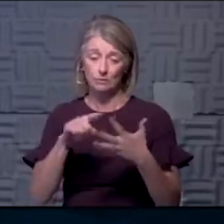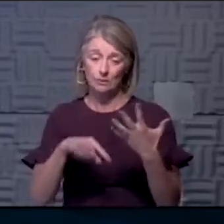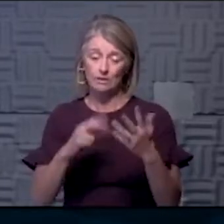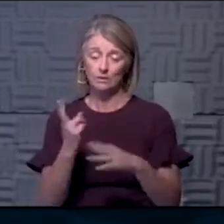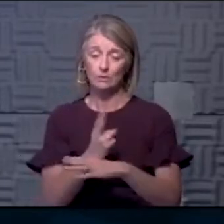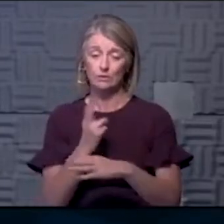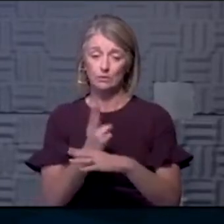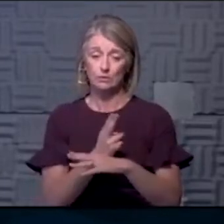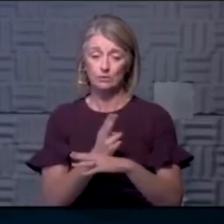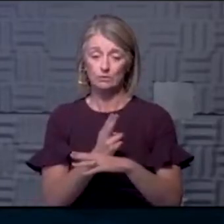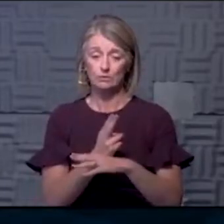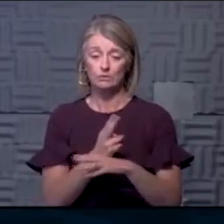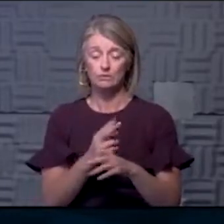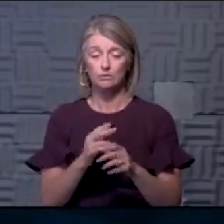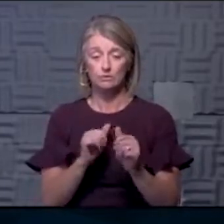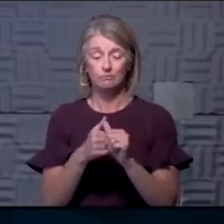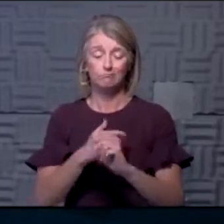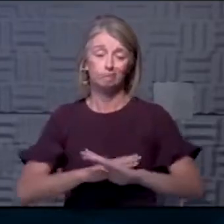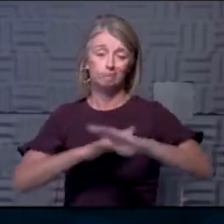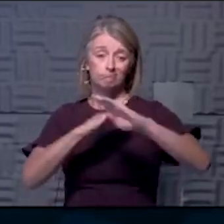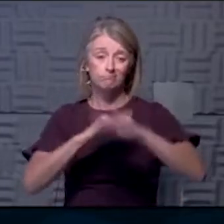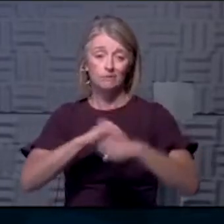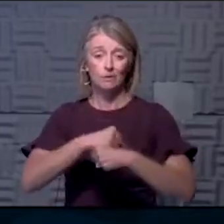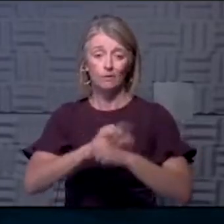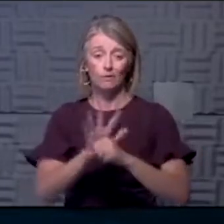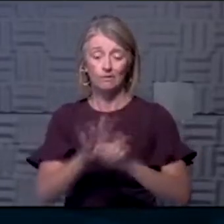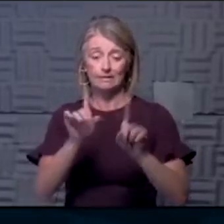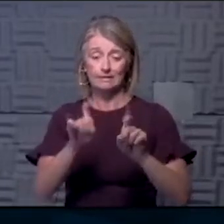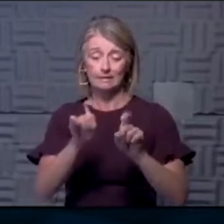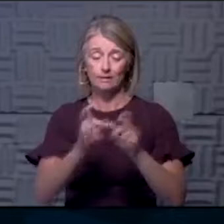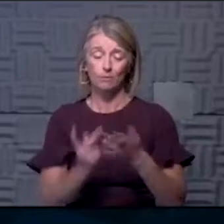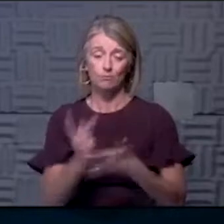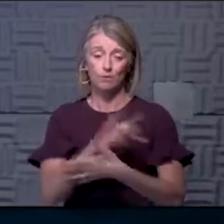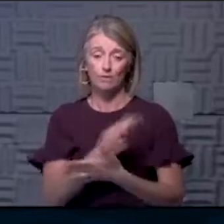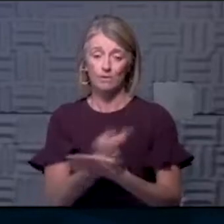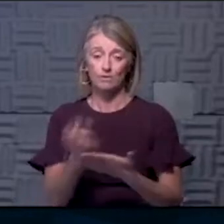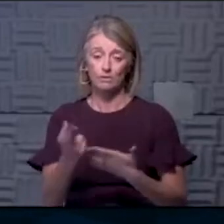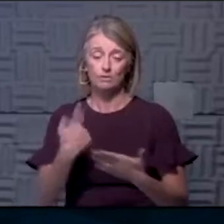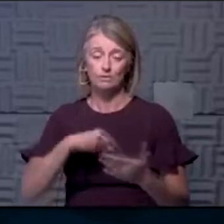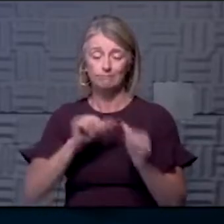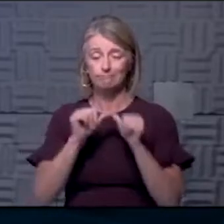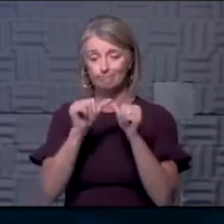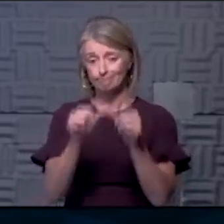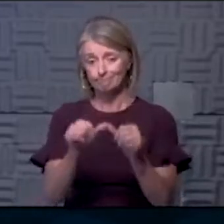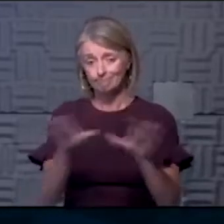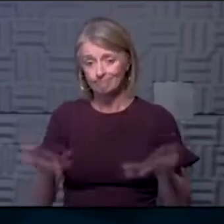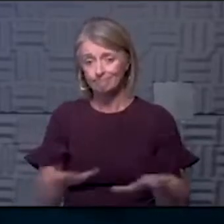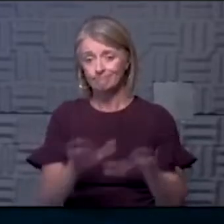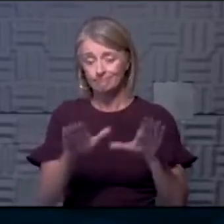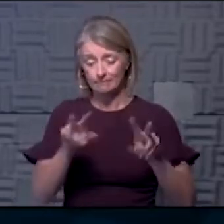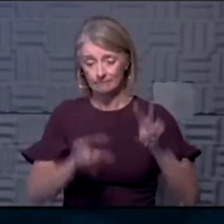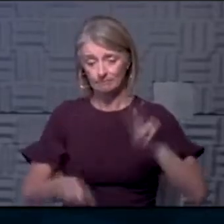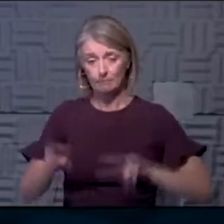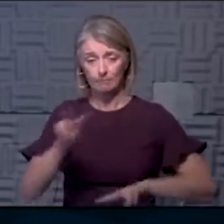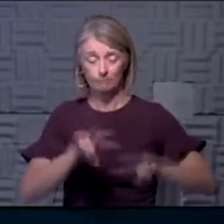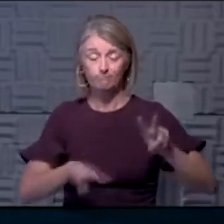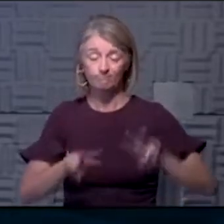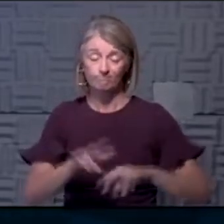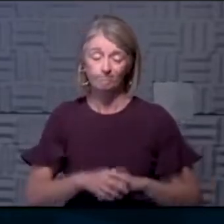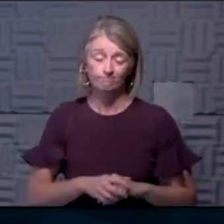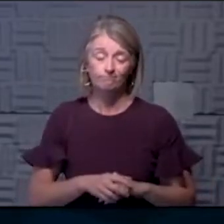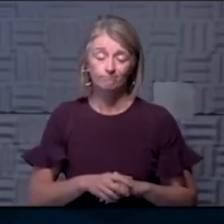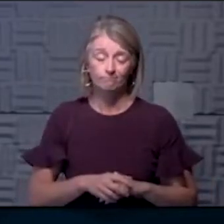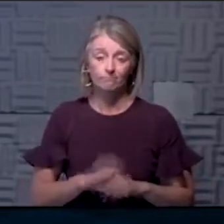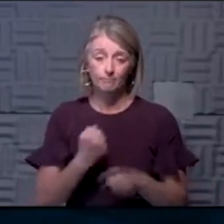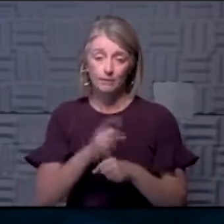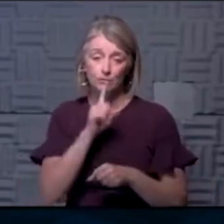to battle COVID, but testing is certainly one of the primary resources that we need to continue to monitor and add capacity to make